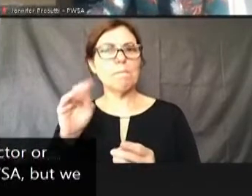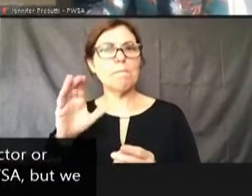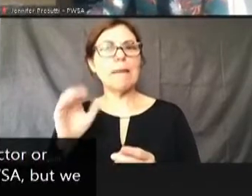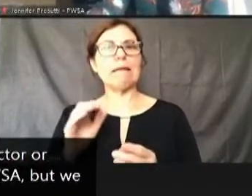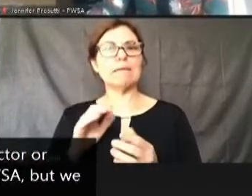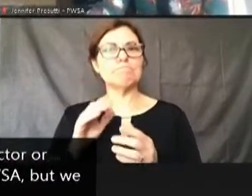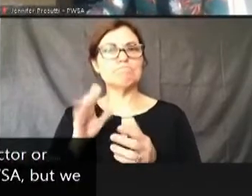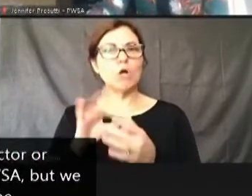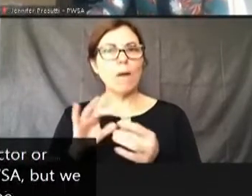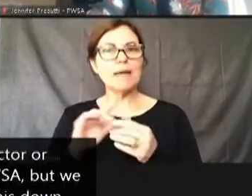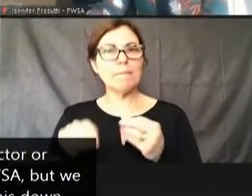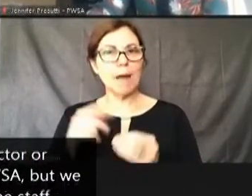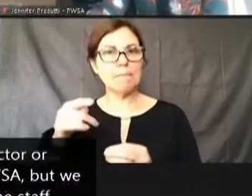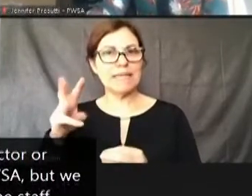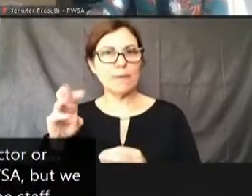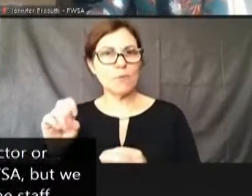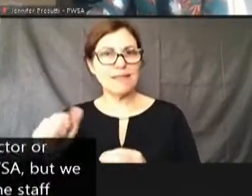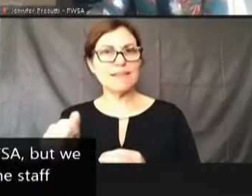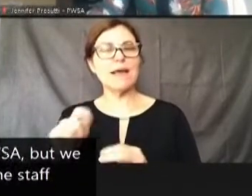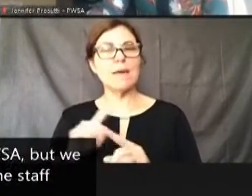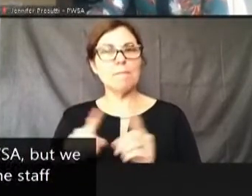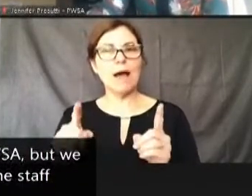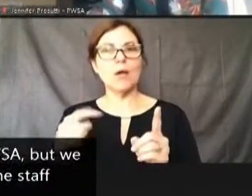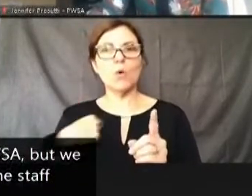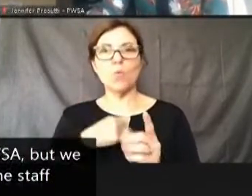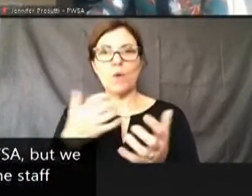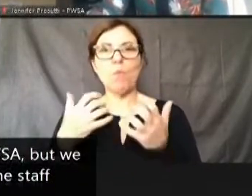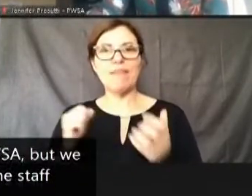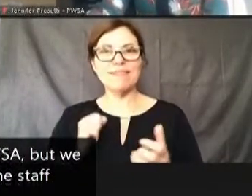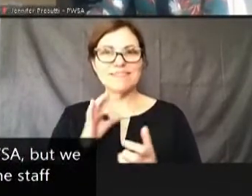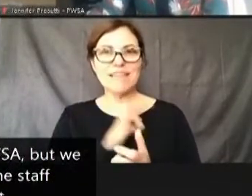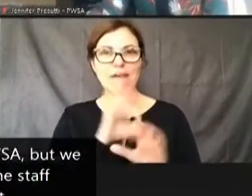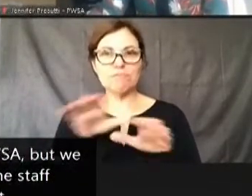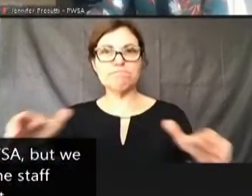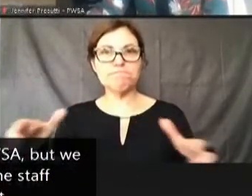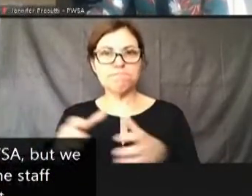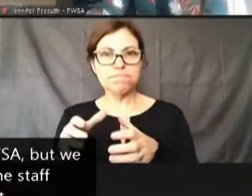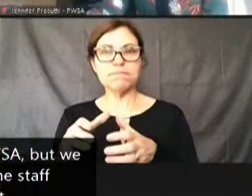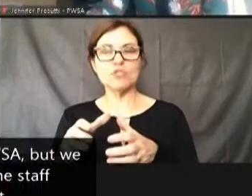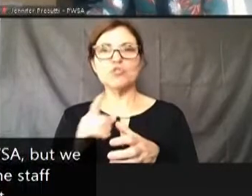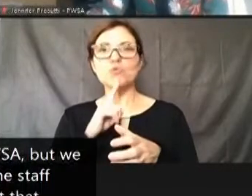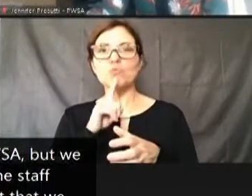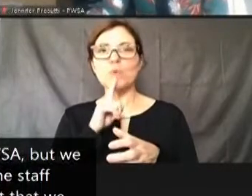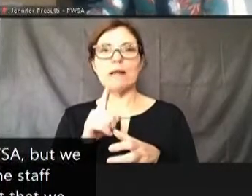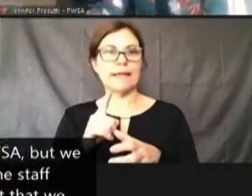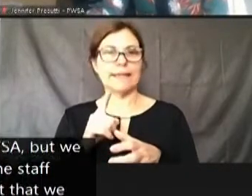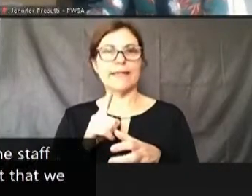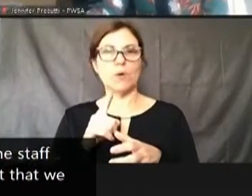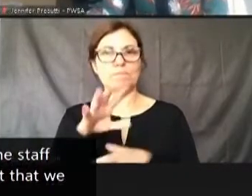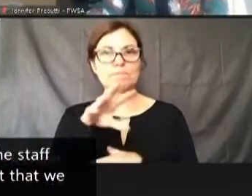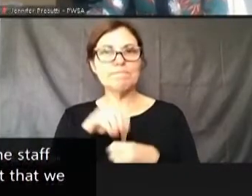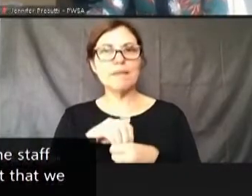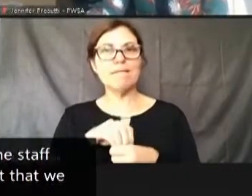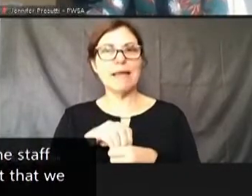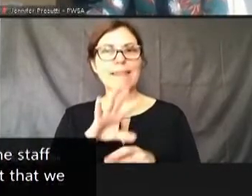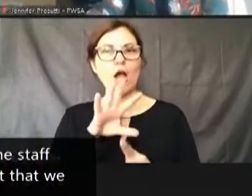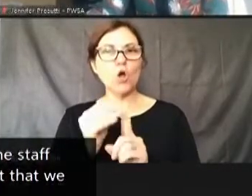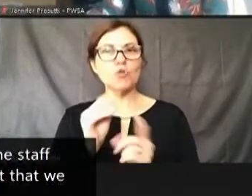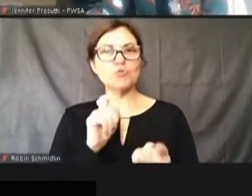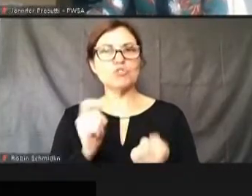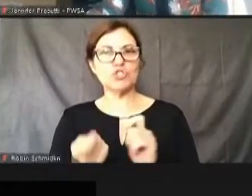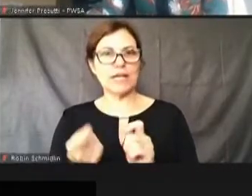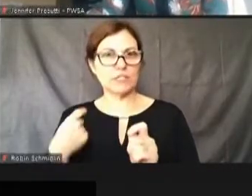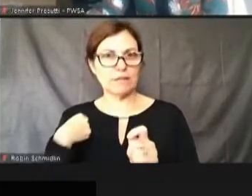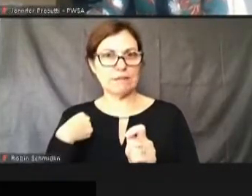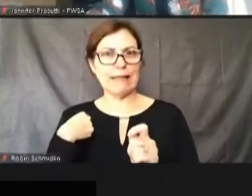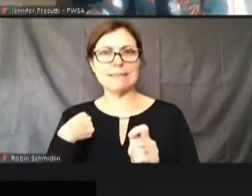appropriate time to pull the staff and get us all on board with this cultural shift that we've really been undergoing for now for the